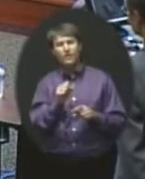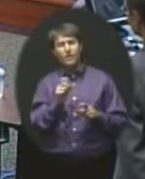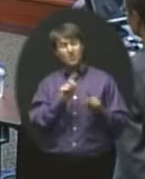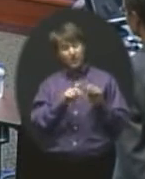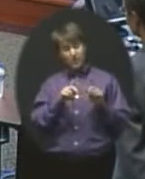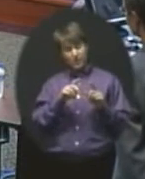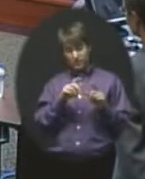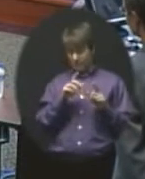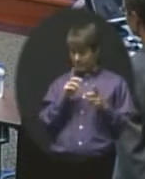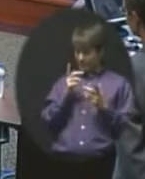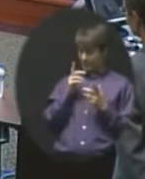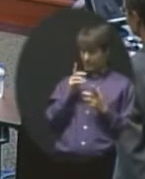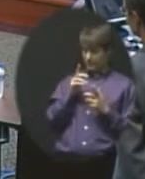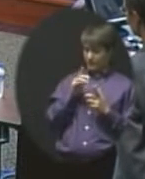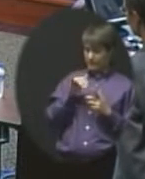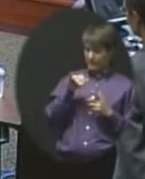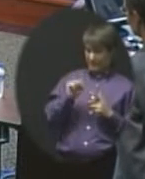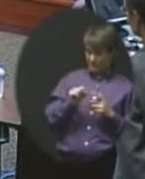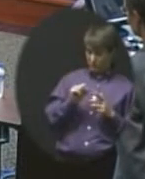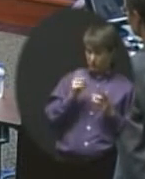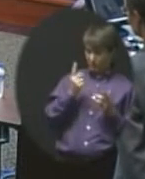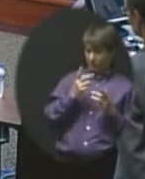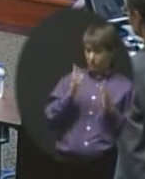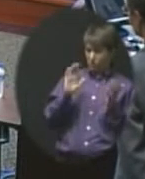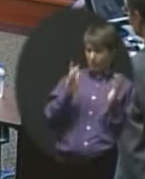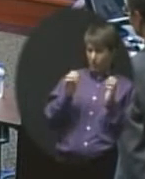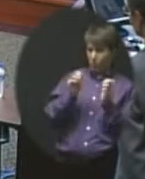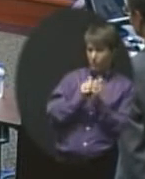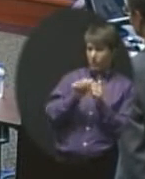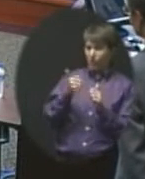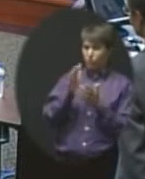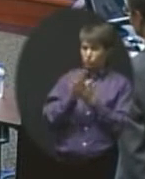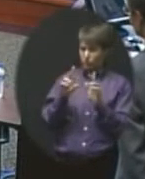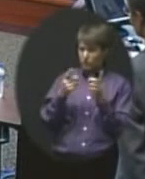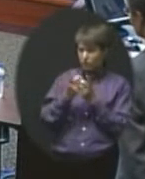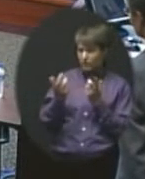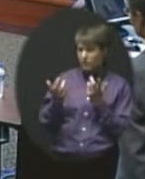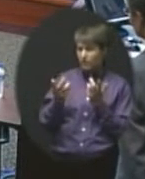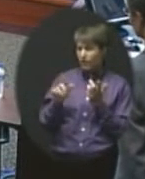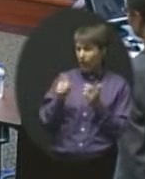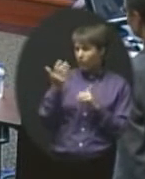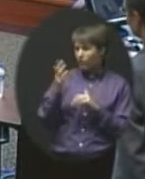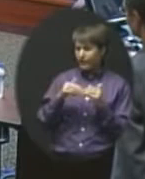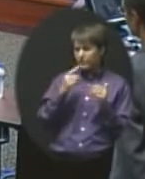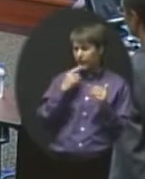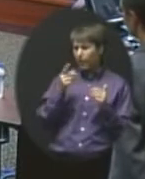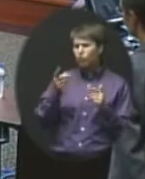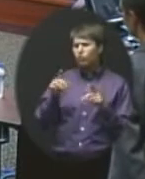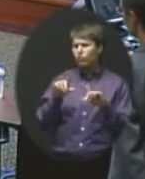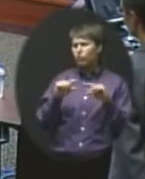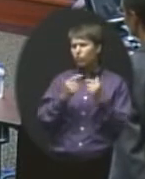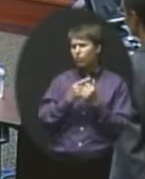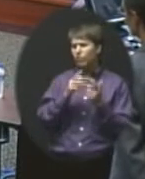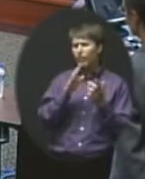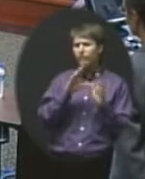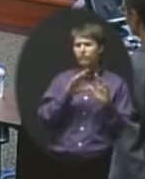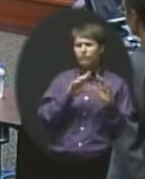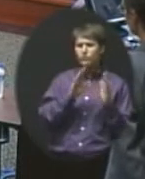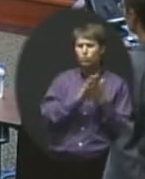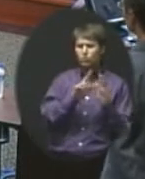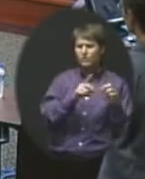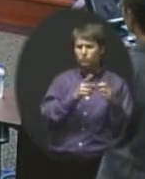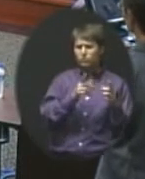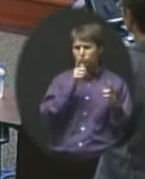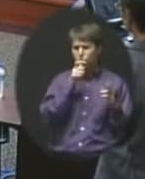there a mechanism for external comparison? I mean, other than saying you're in the group of districts that met